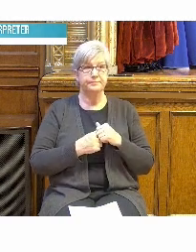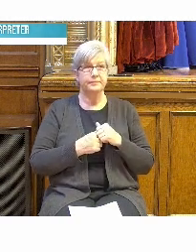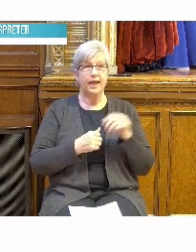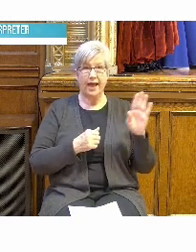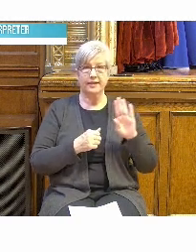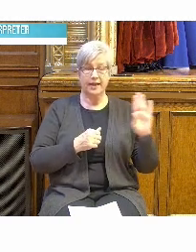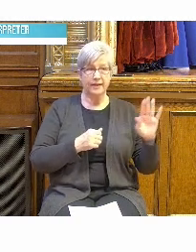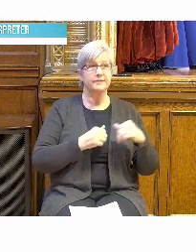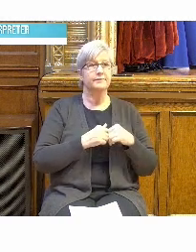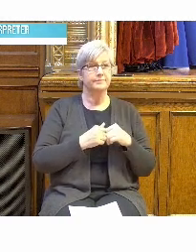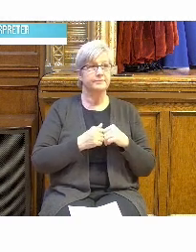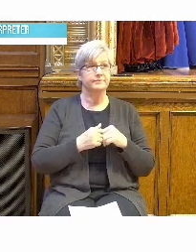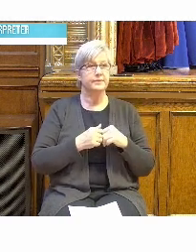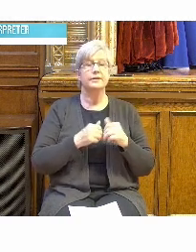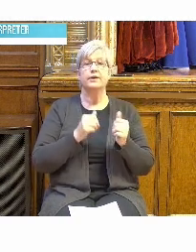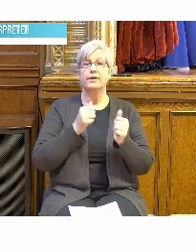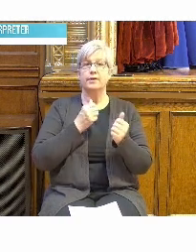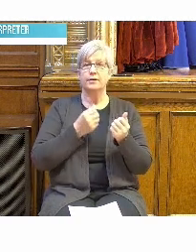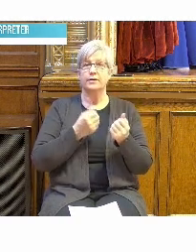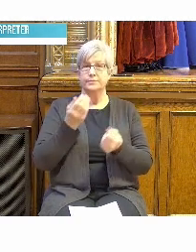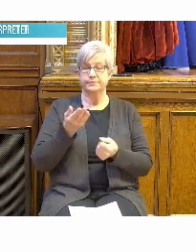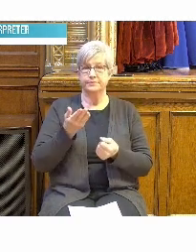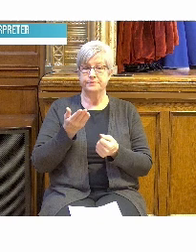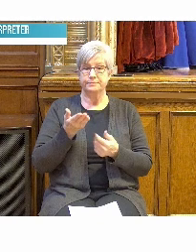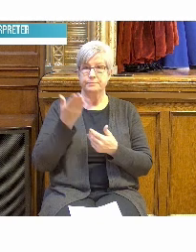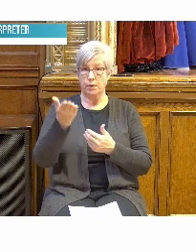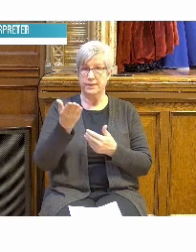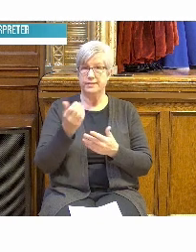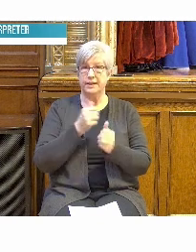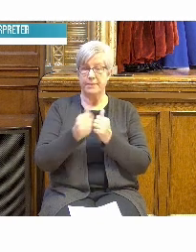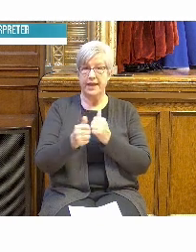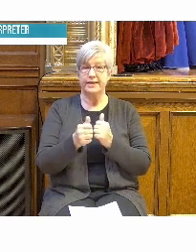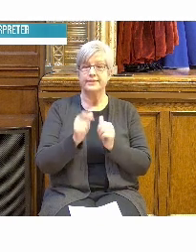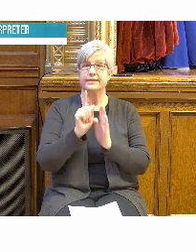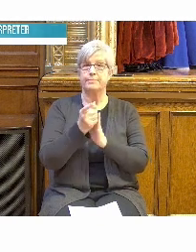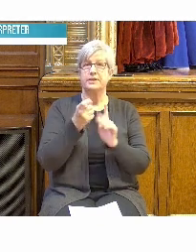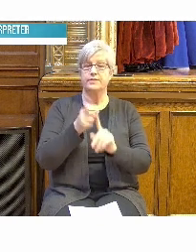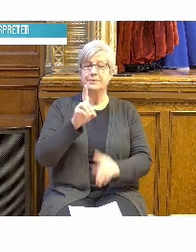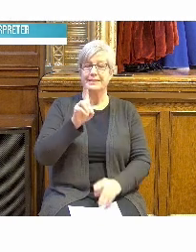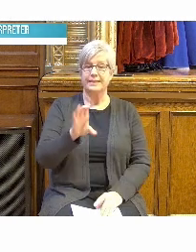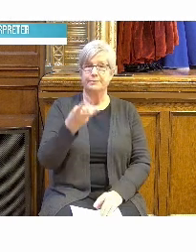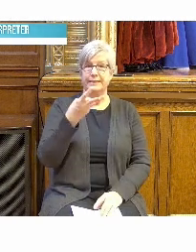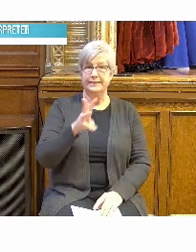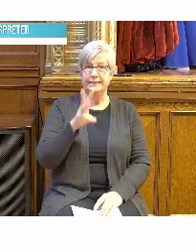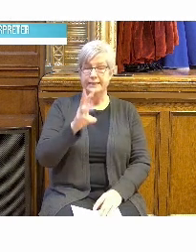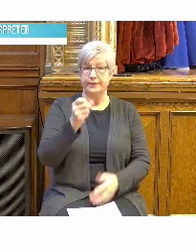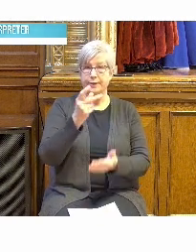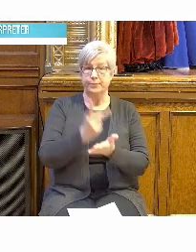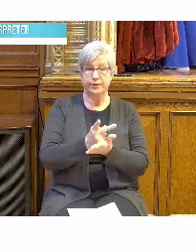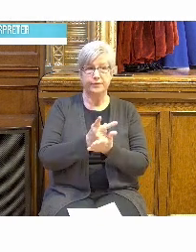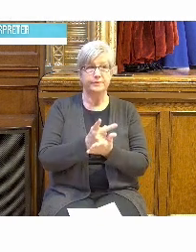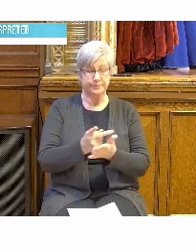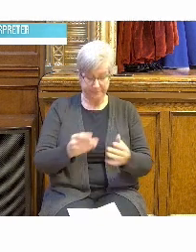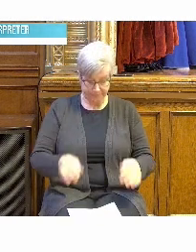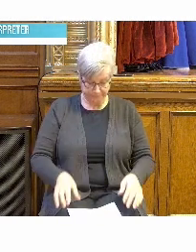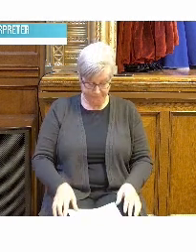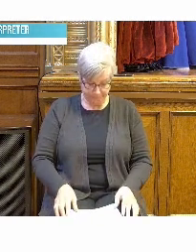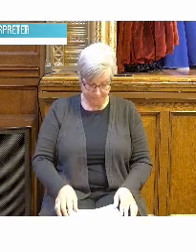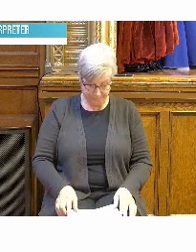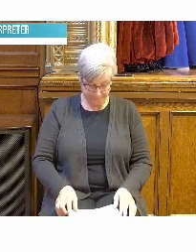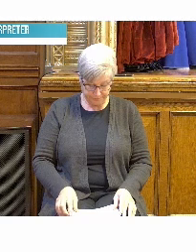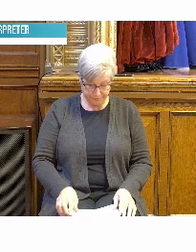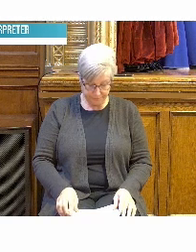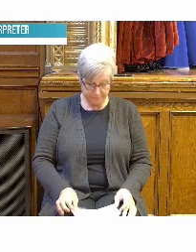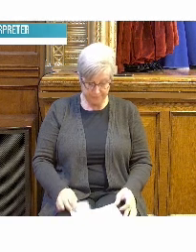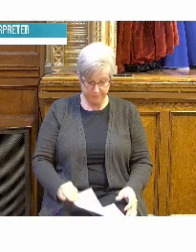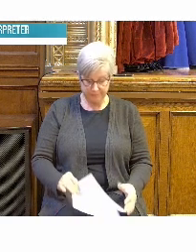Aye. Aye. Motion carried. The meeting minutes from December 16th are approved. So with that,